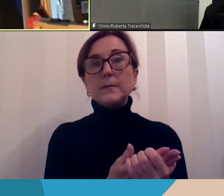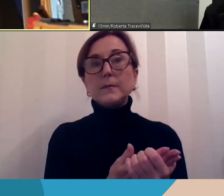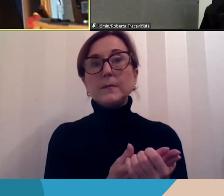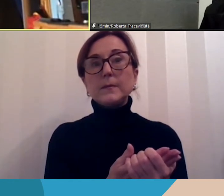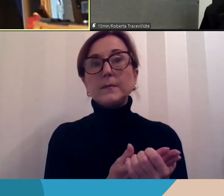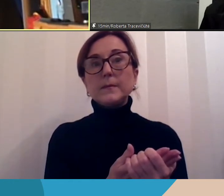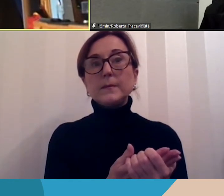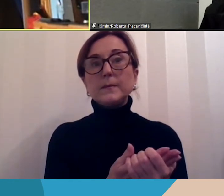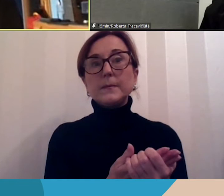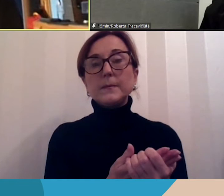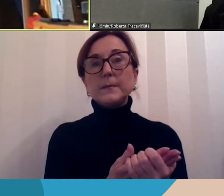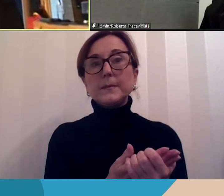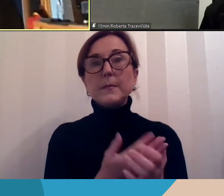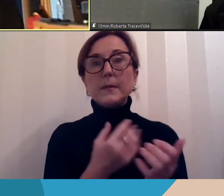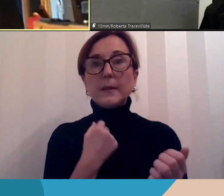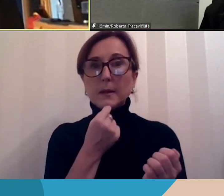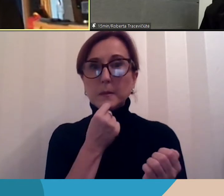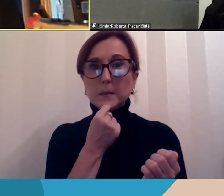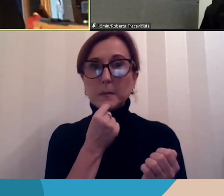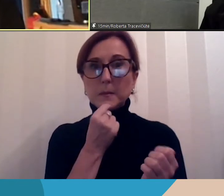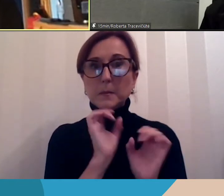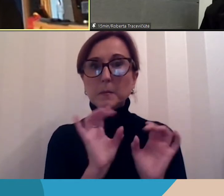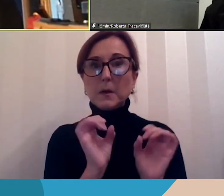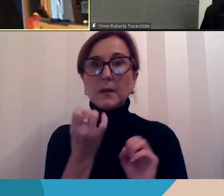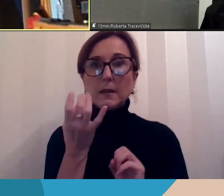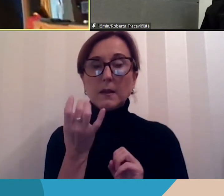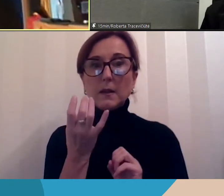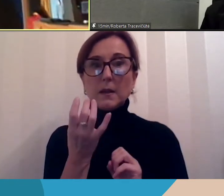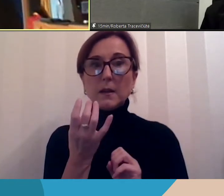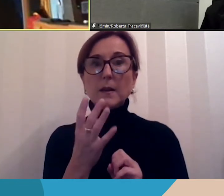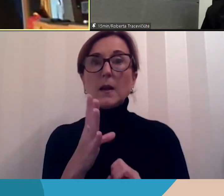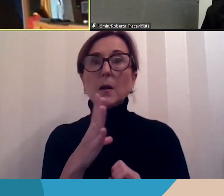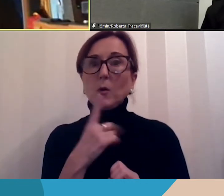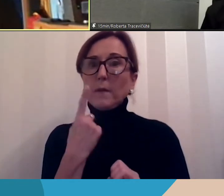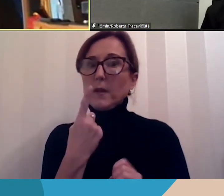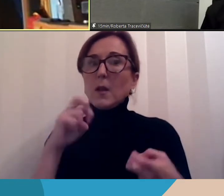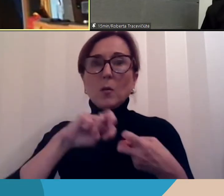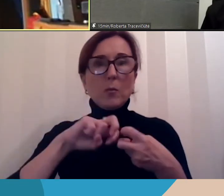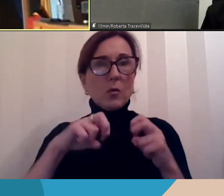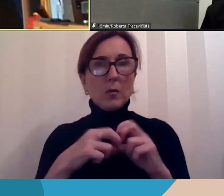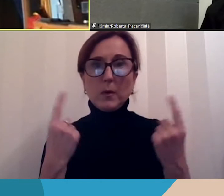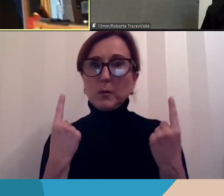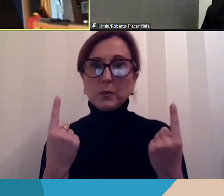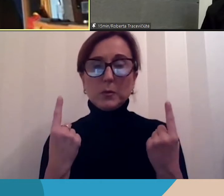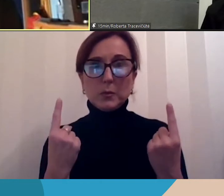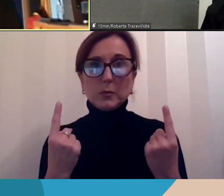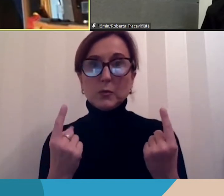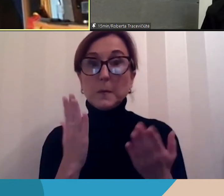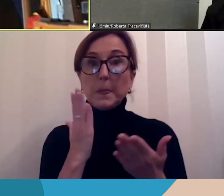Aš šiek tiek minčių esu užsirašęs apie tai. Taip, tai viena dar labai didelė problema yra tikriausiai ta. There is